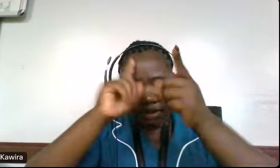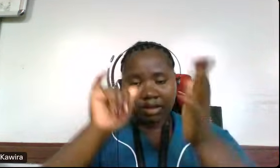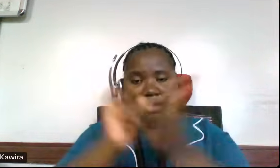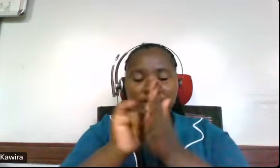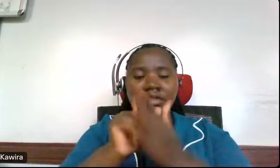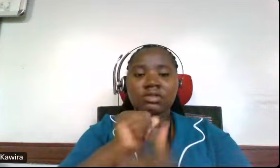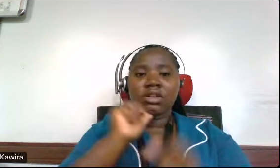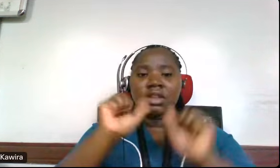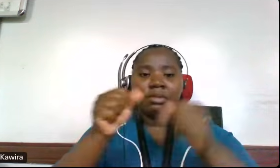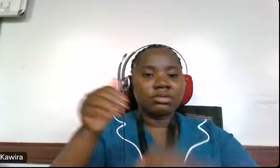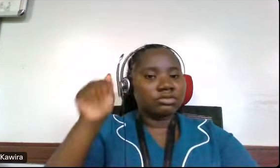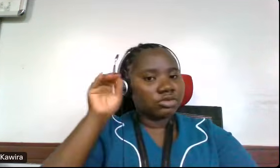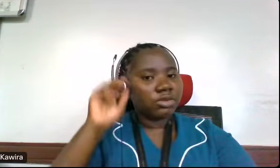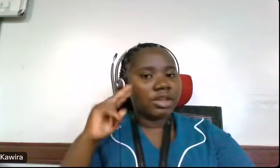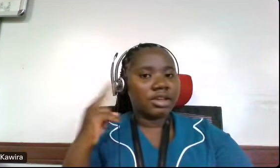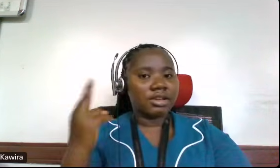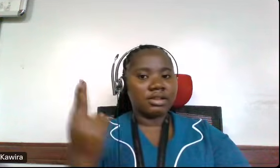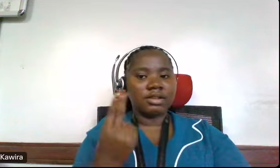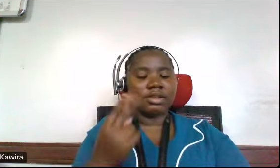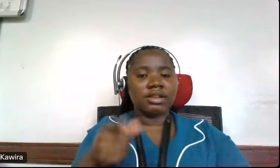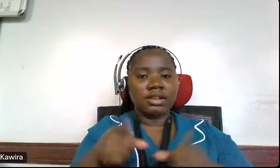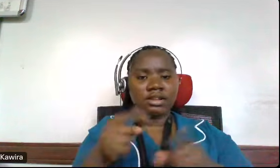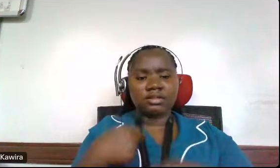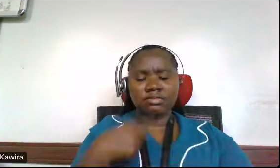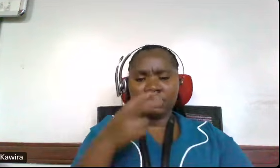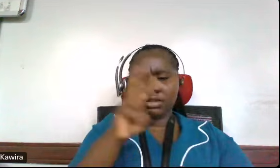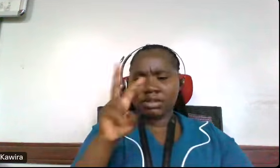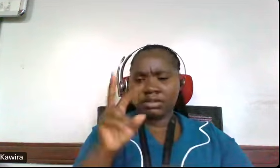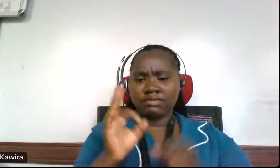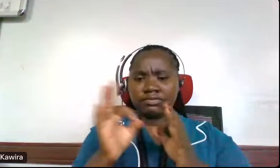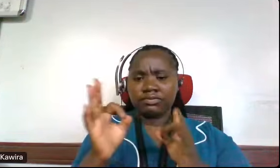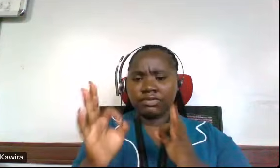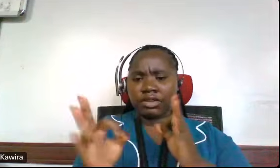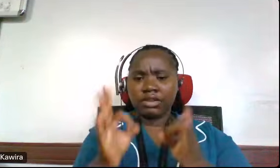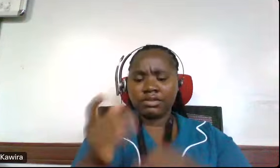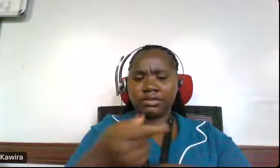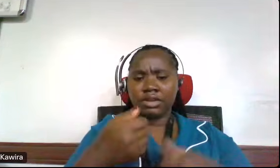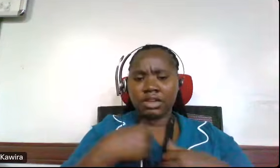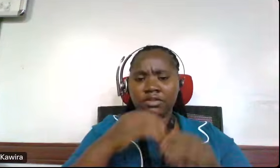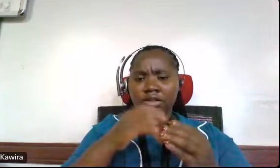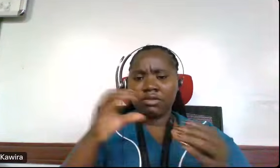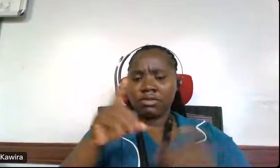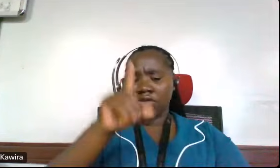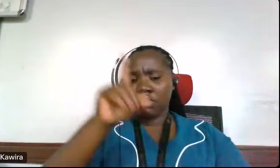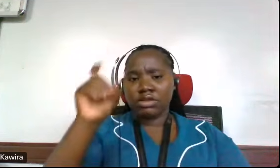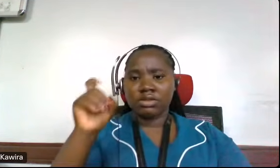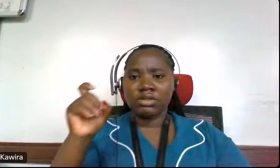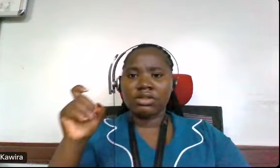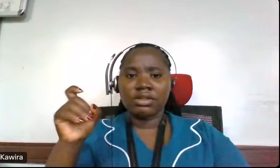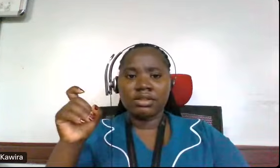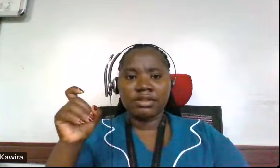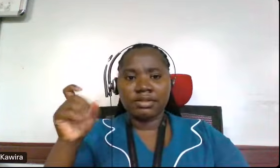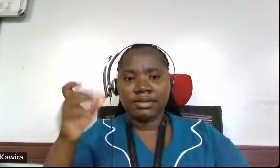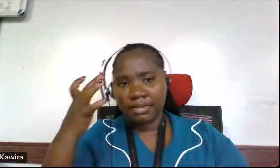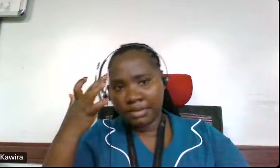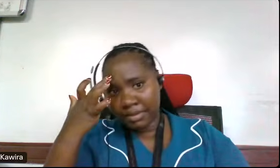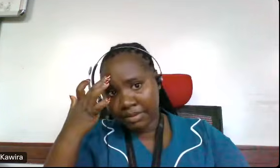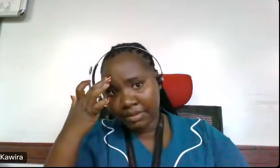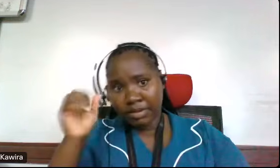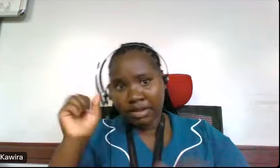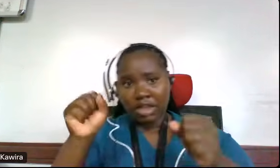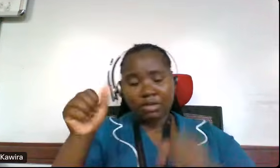us. Let me see if you have any more questions as we're coming Can to you the hear me end now? of. Can you hear me?